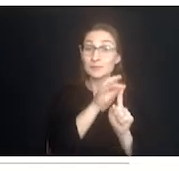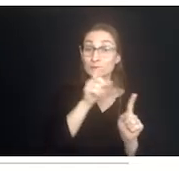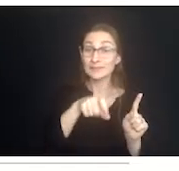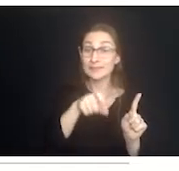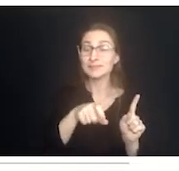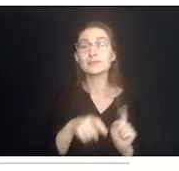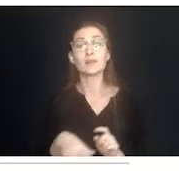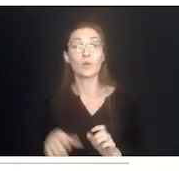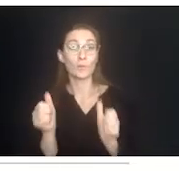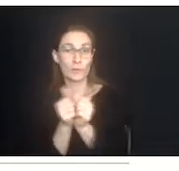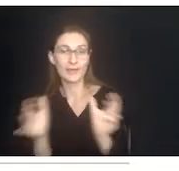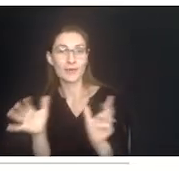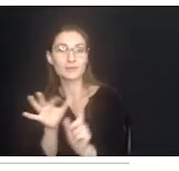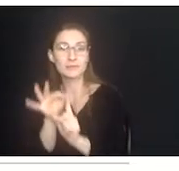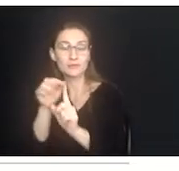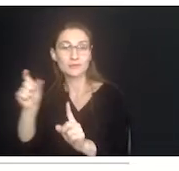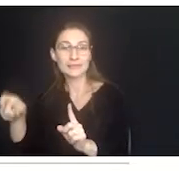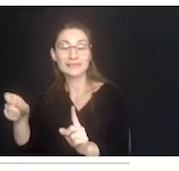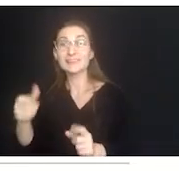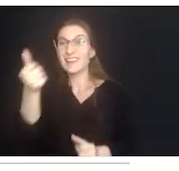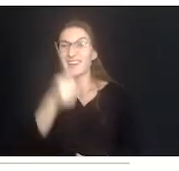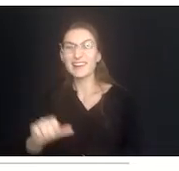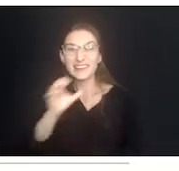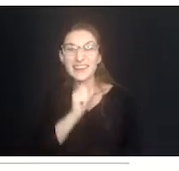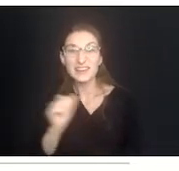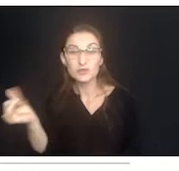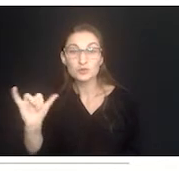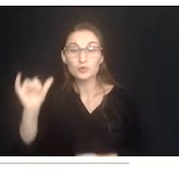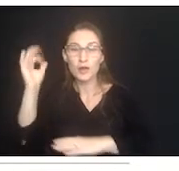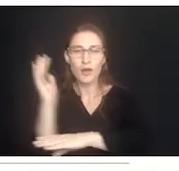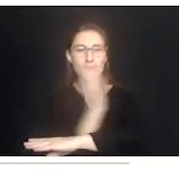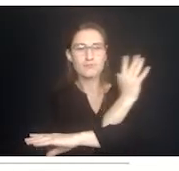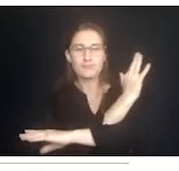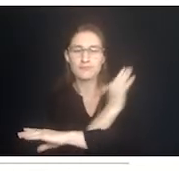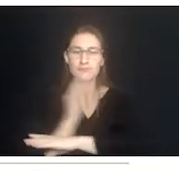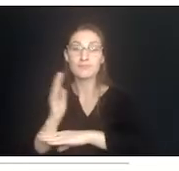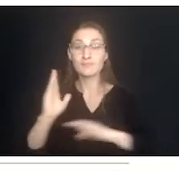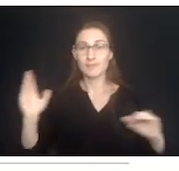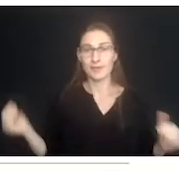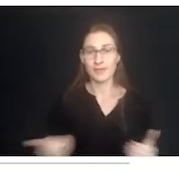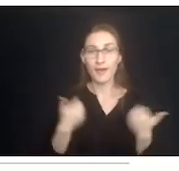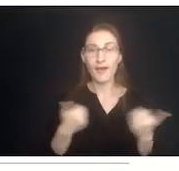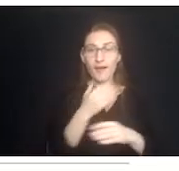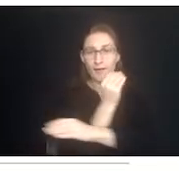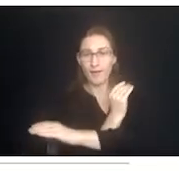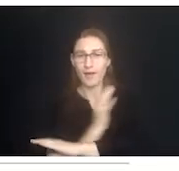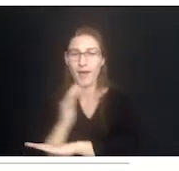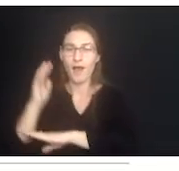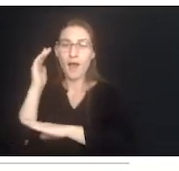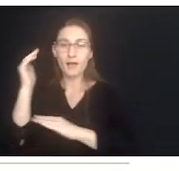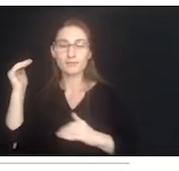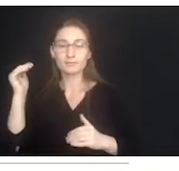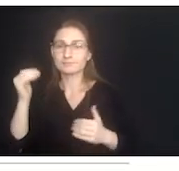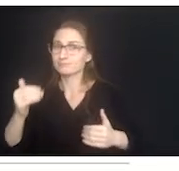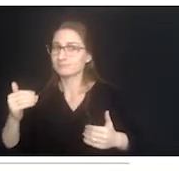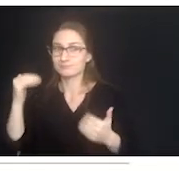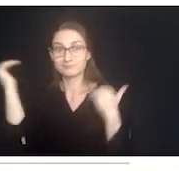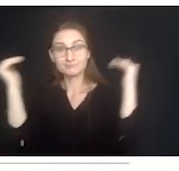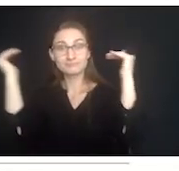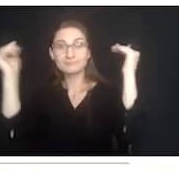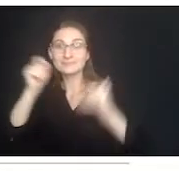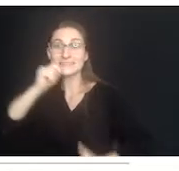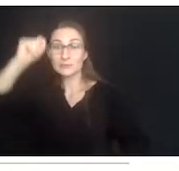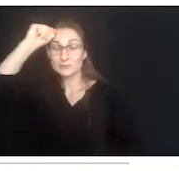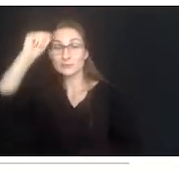children with or without special needs. They're going to work with children at any age, from toddlers to teenagers and beyond. While using the positive behavior